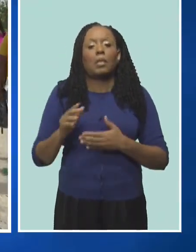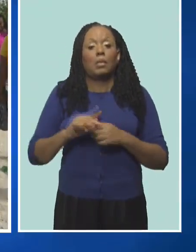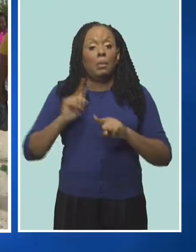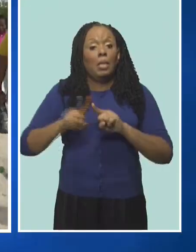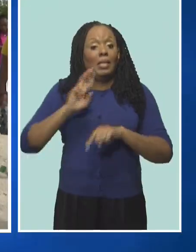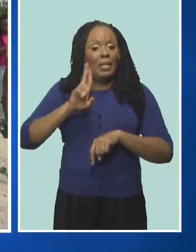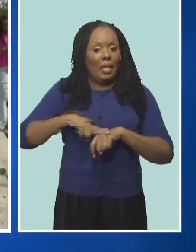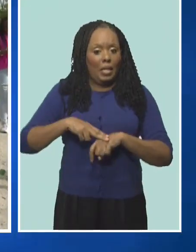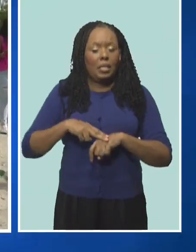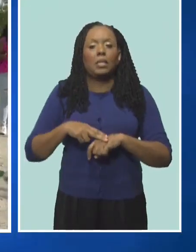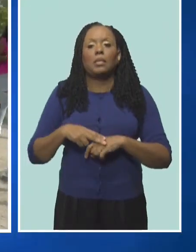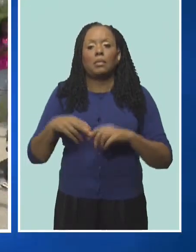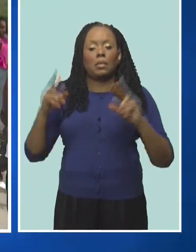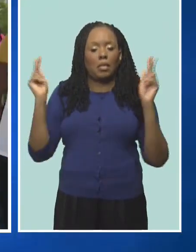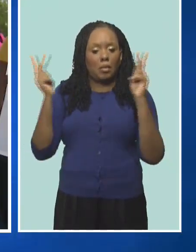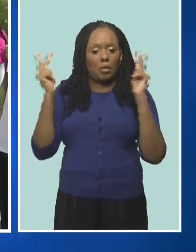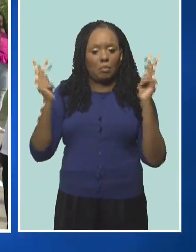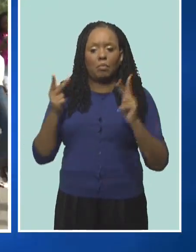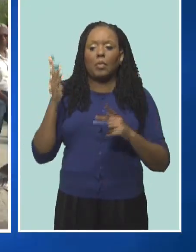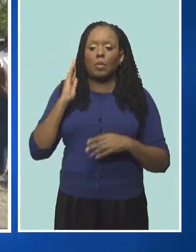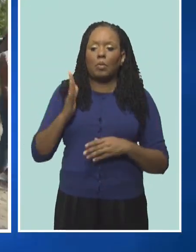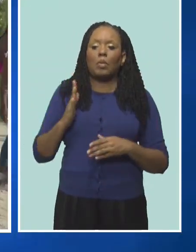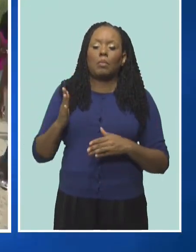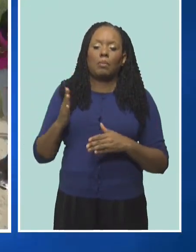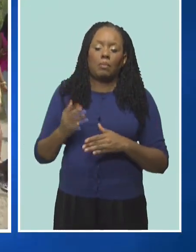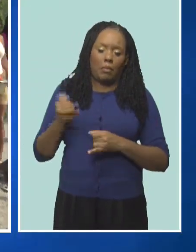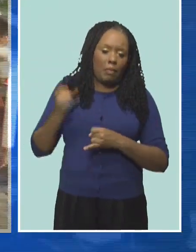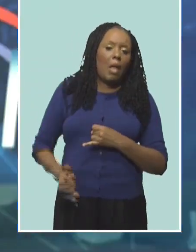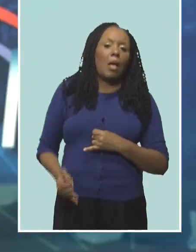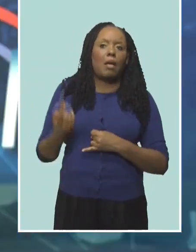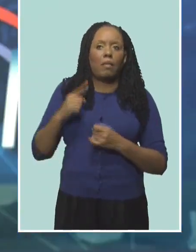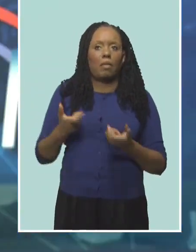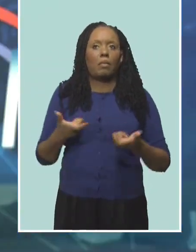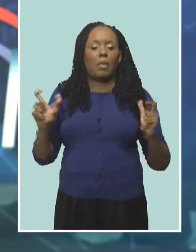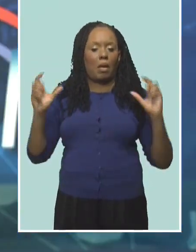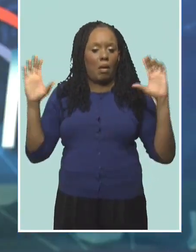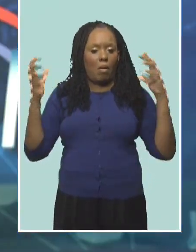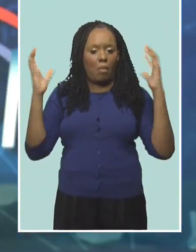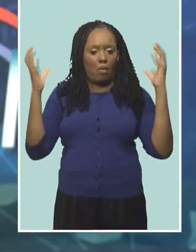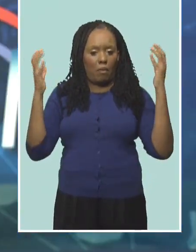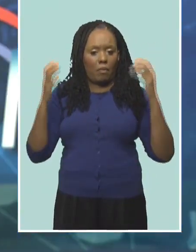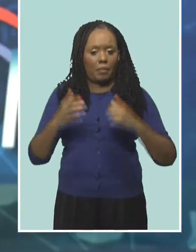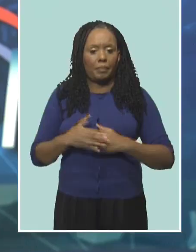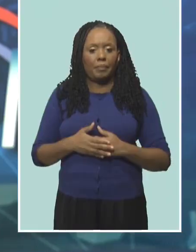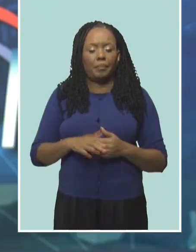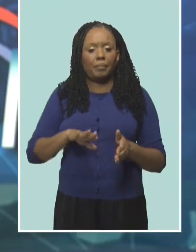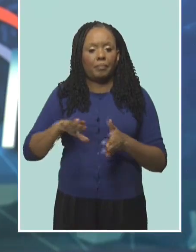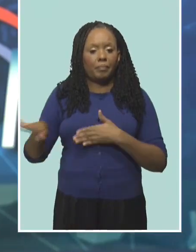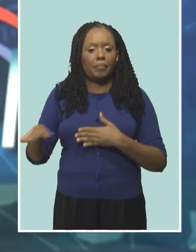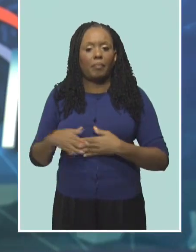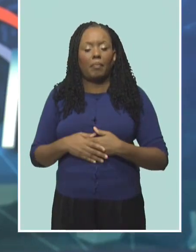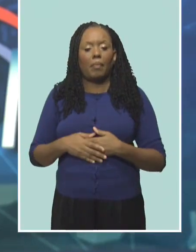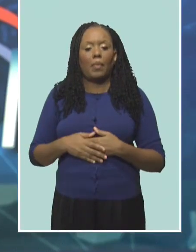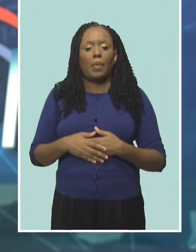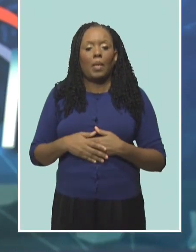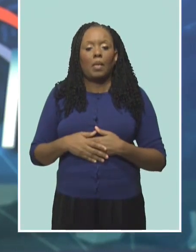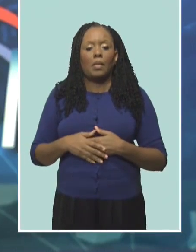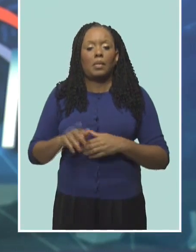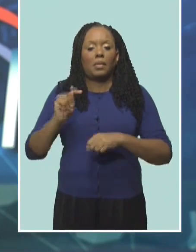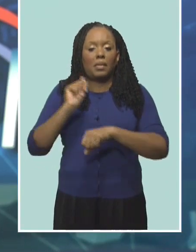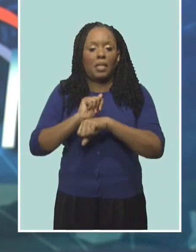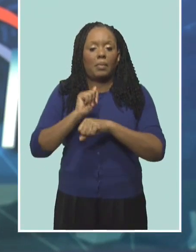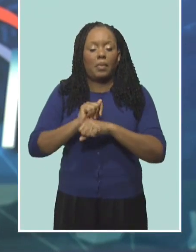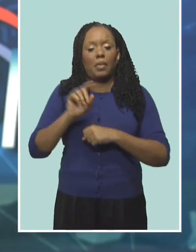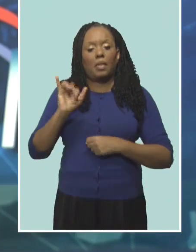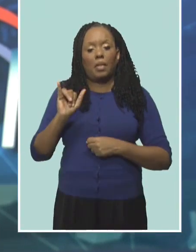programming, Grand Kadooment caps off an amazing calendar of events. In other news, the long-awaited facelift to Temple